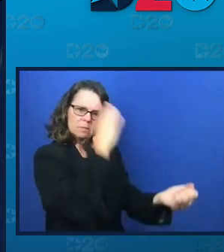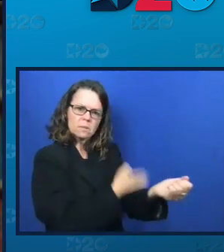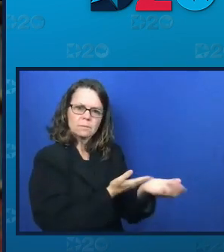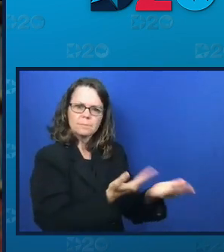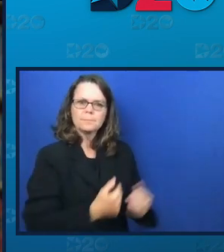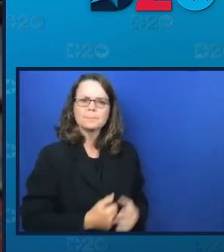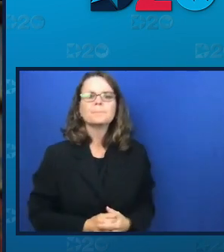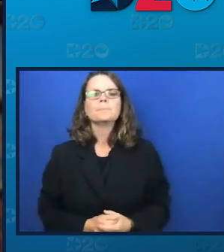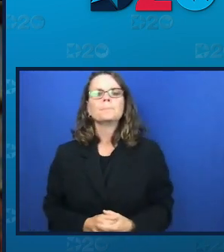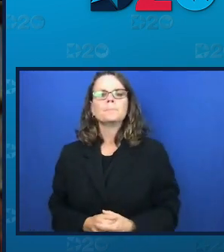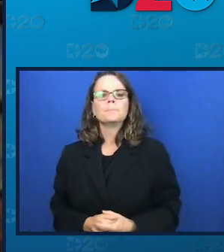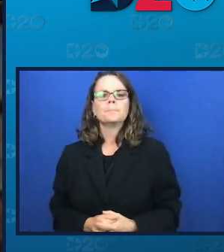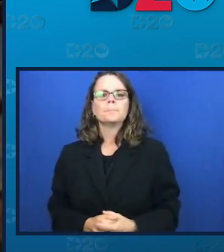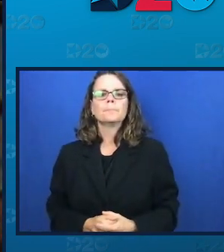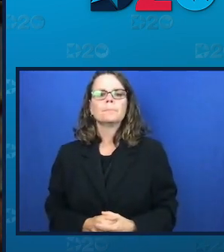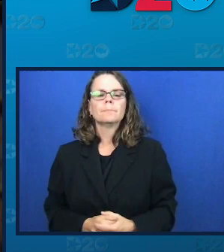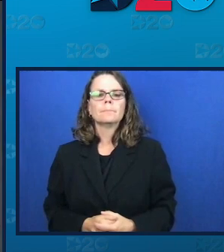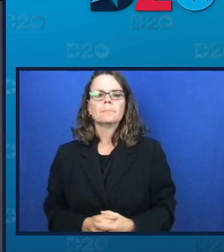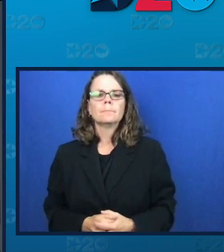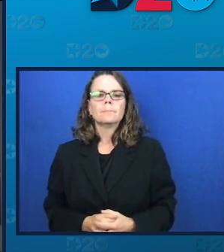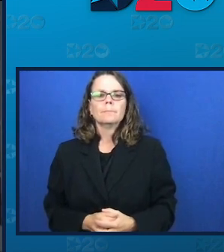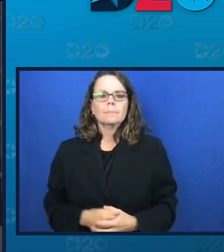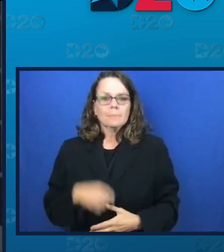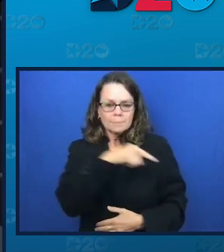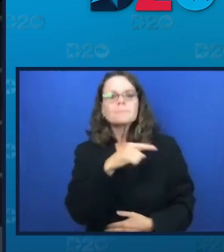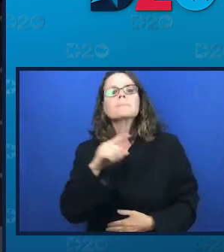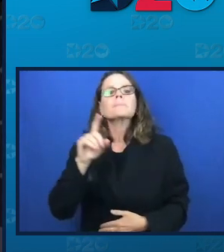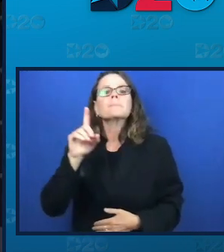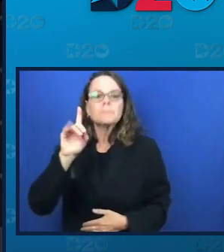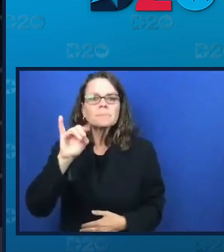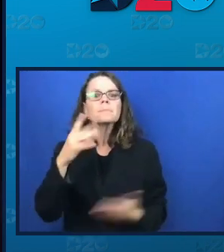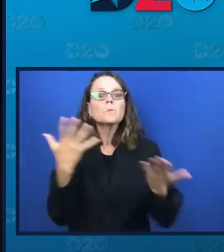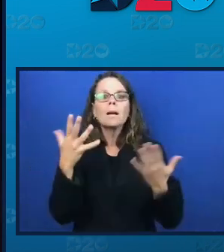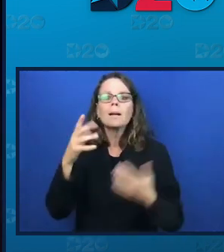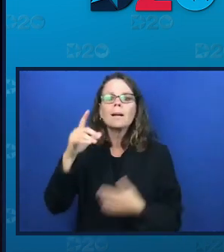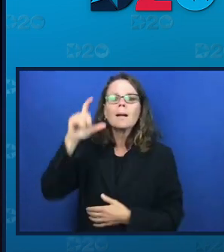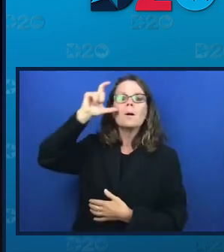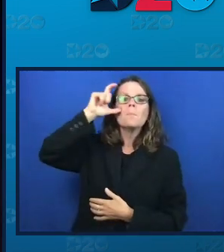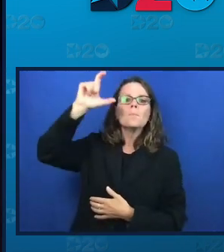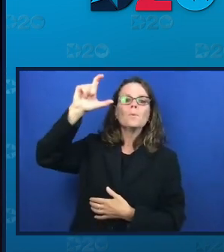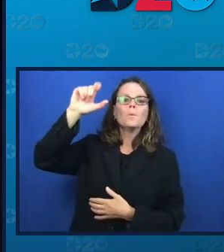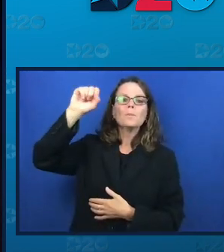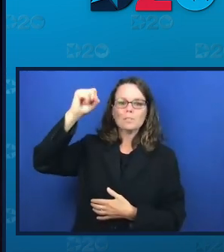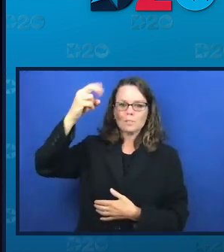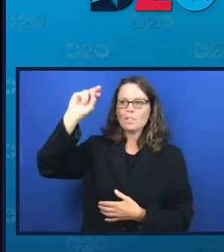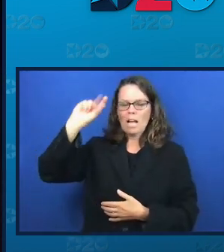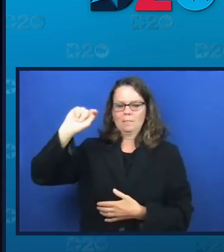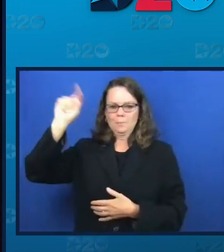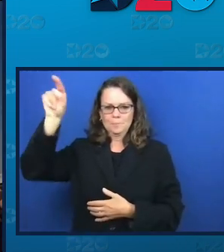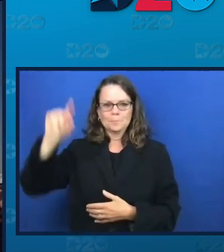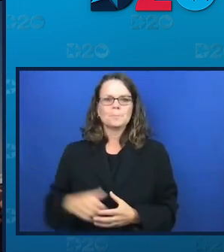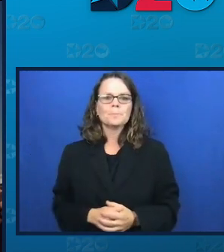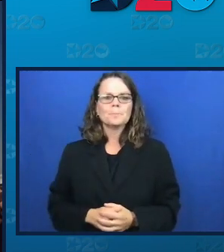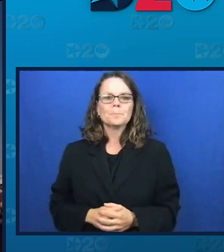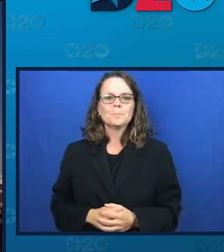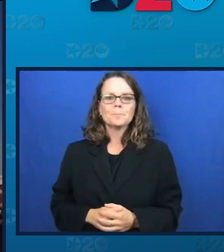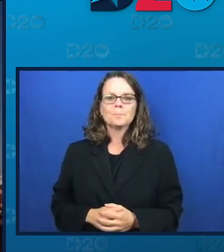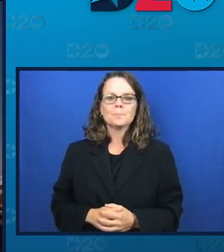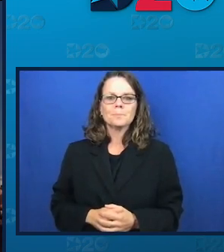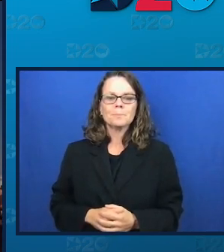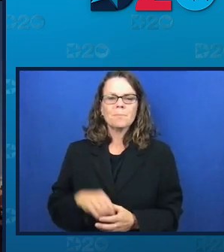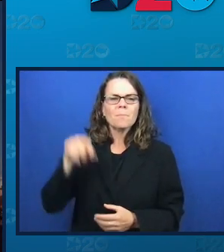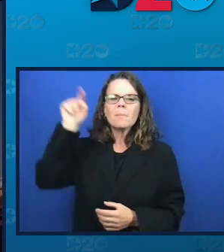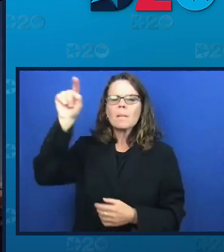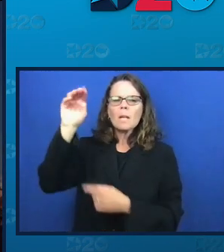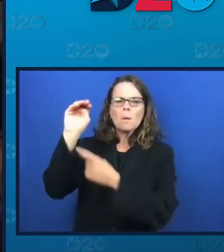cancer. The moonshot is the symbol of American ambition and achievement. Now Vice President Joe Biden will lead a similar effort to cure cancer.